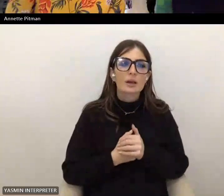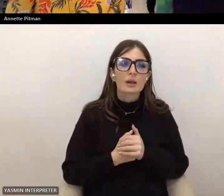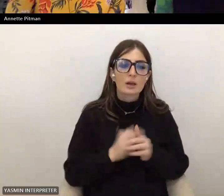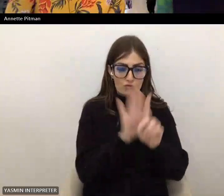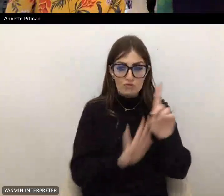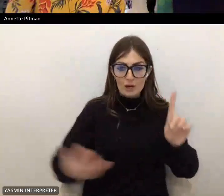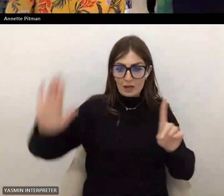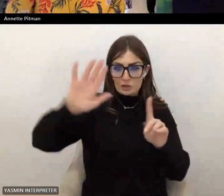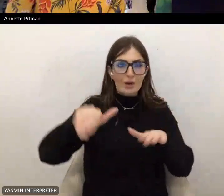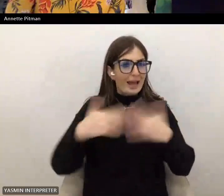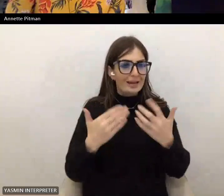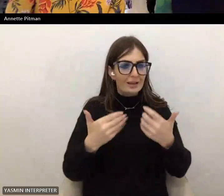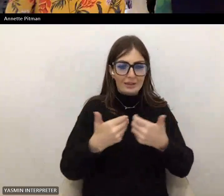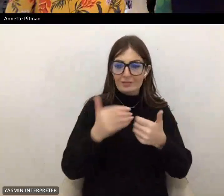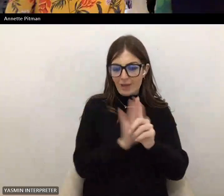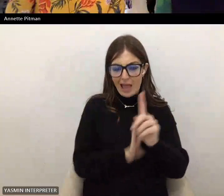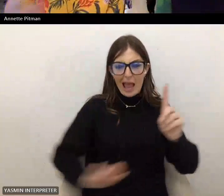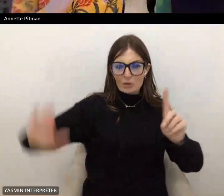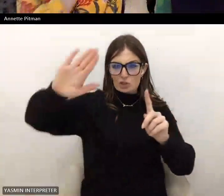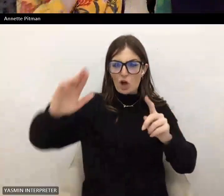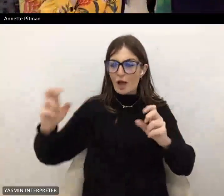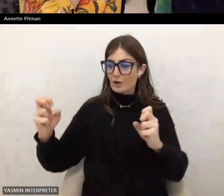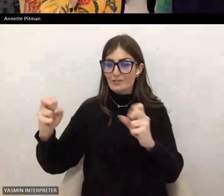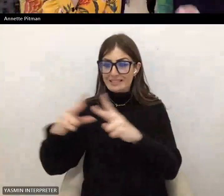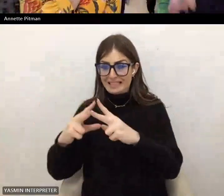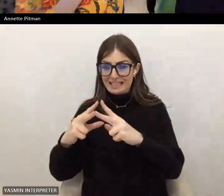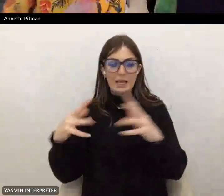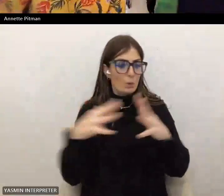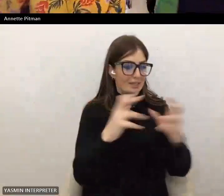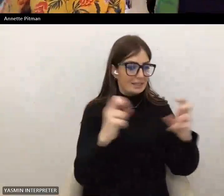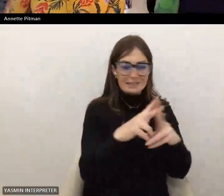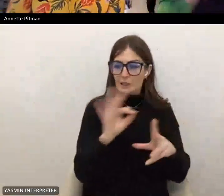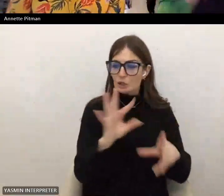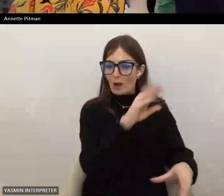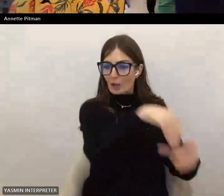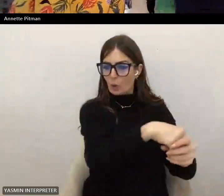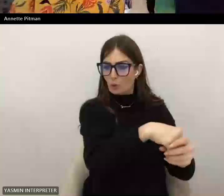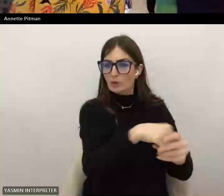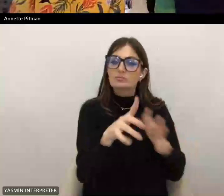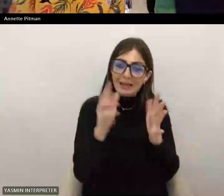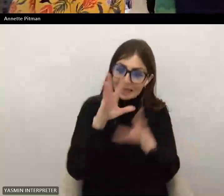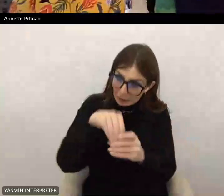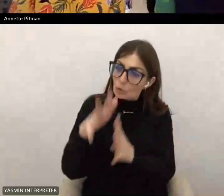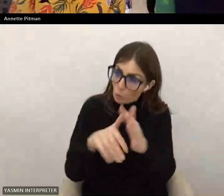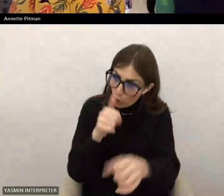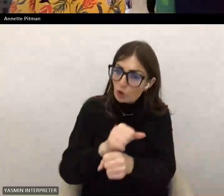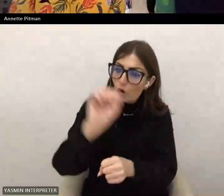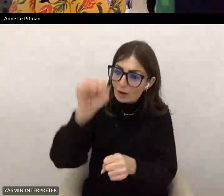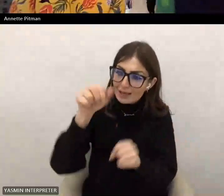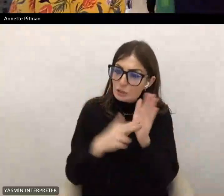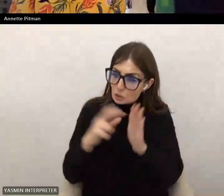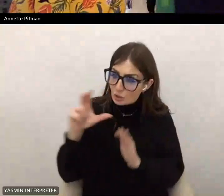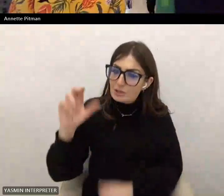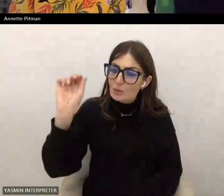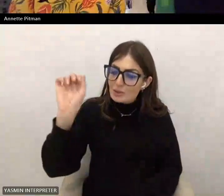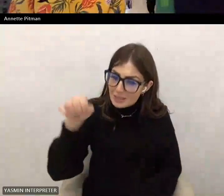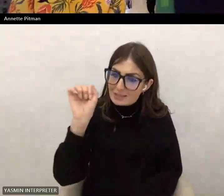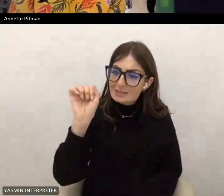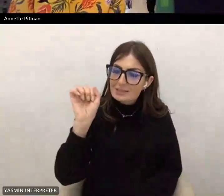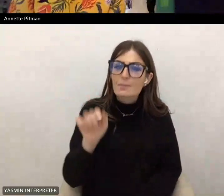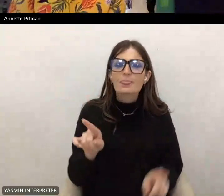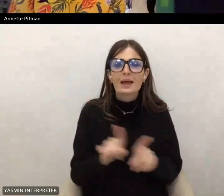be anything outside of Sydney and Western Sydney. So it will include Wollongong, it will also include Newcastle. And